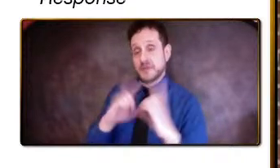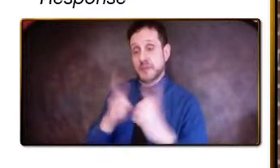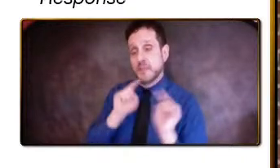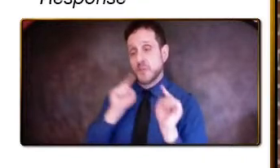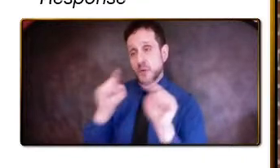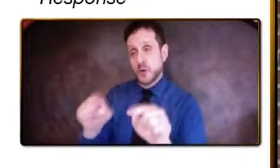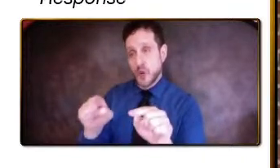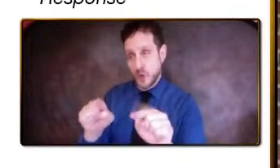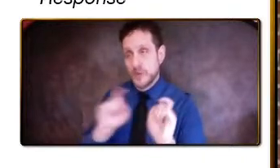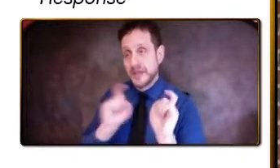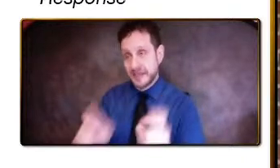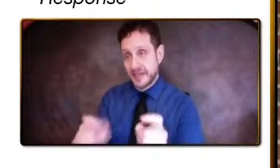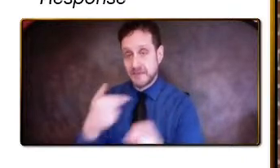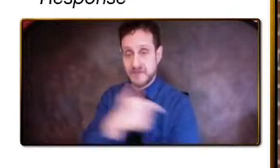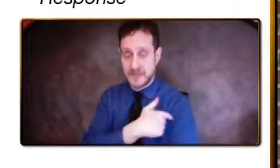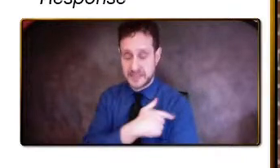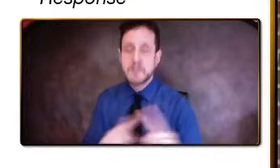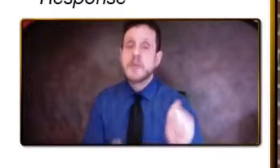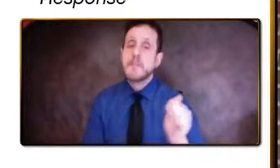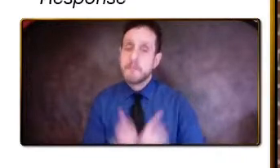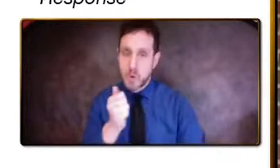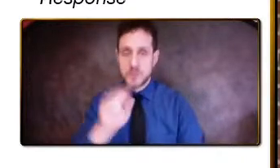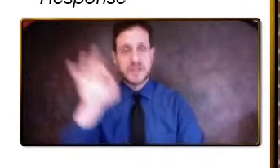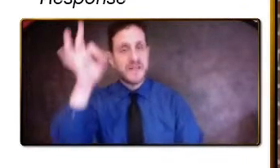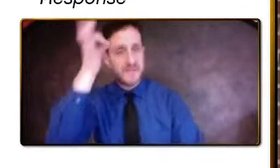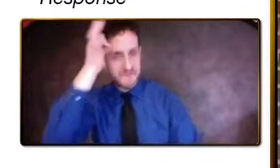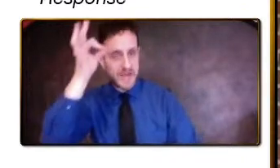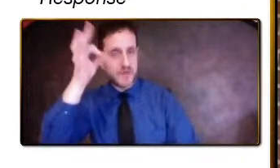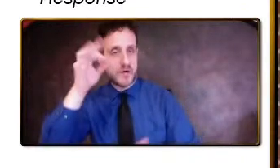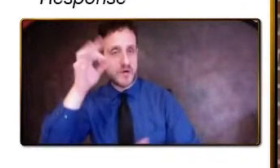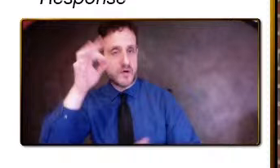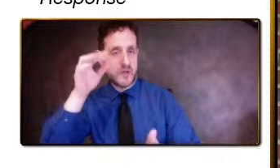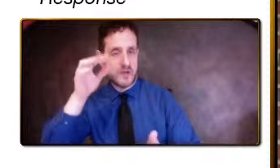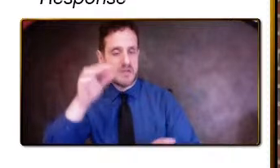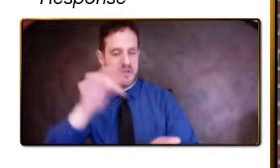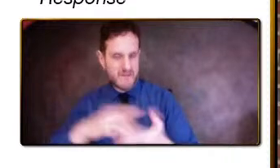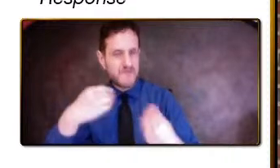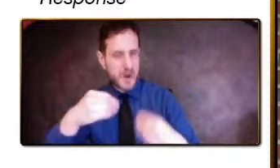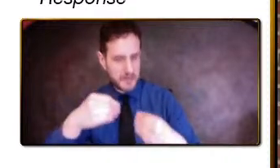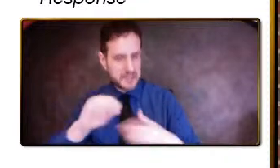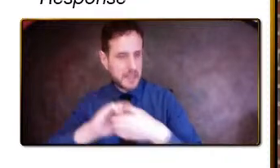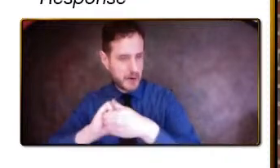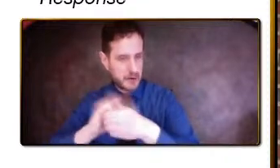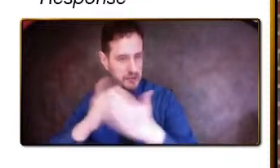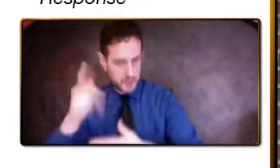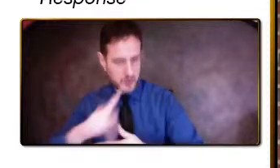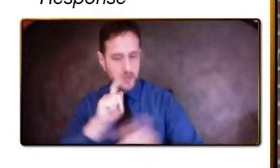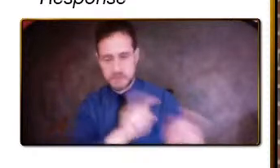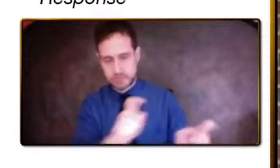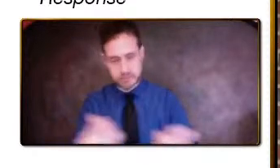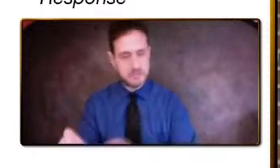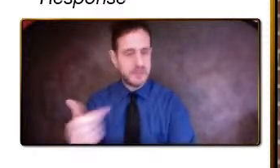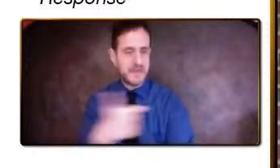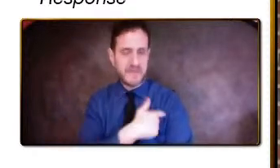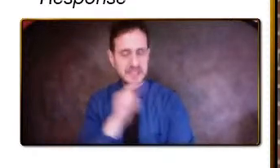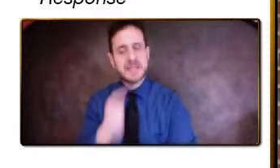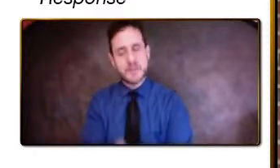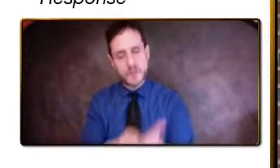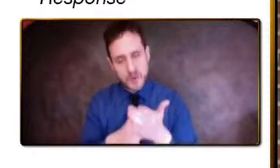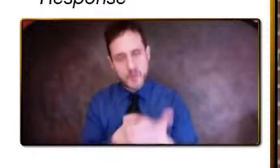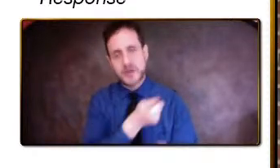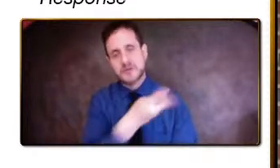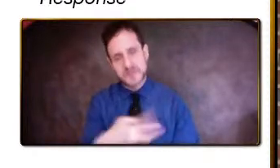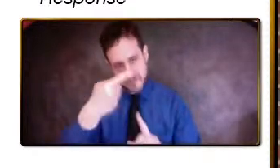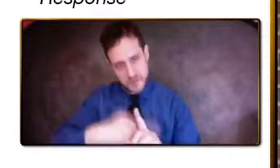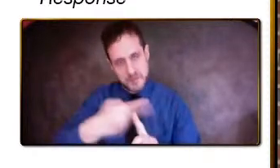be done by the Federal Pharmacy Partnership Program, and that will take several months to complete. Okay,